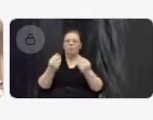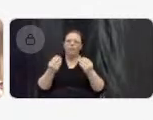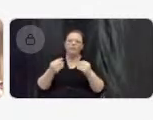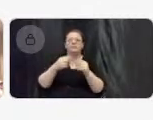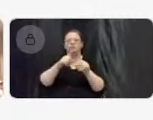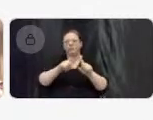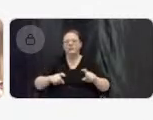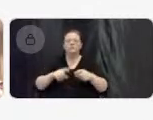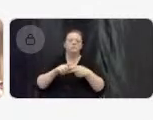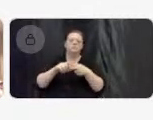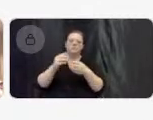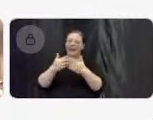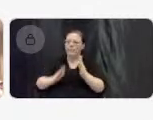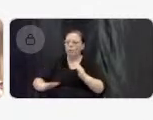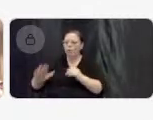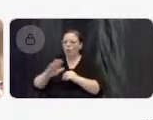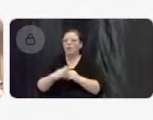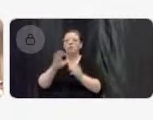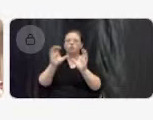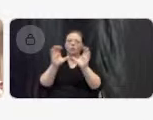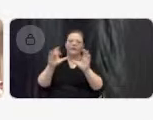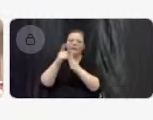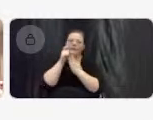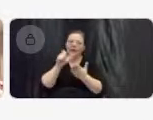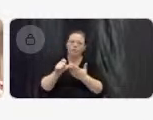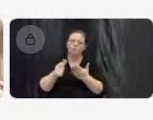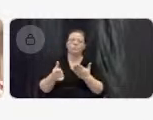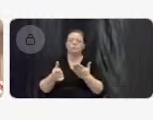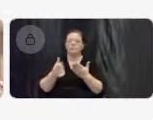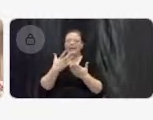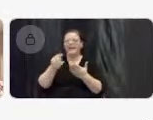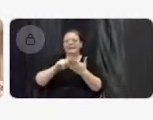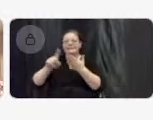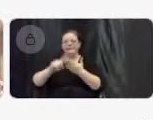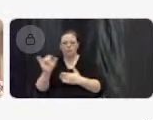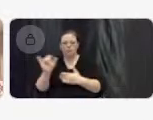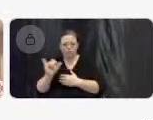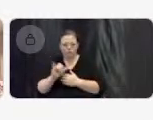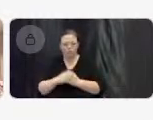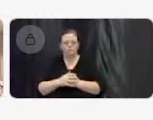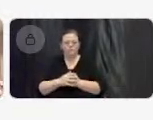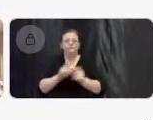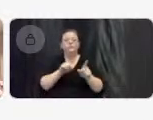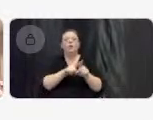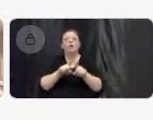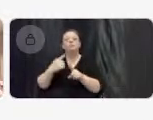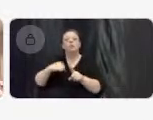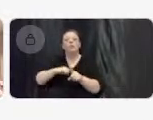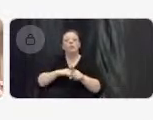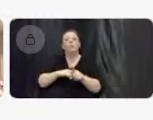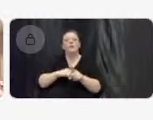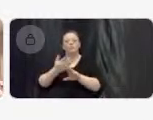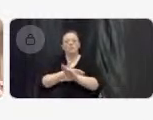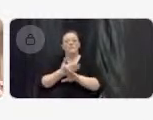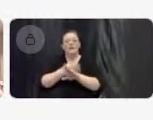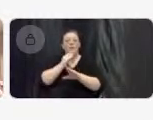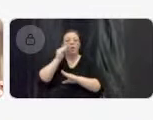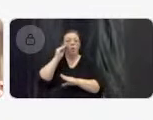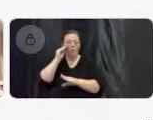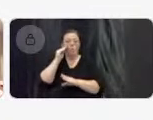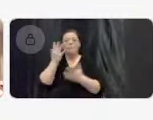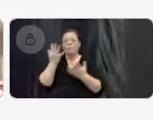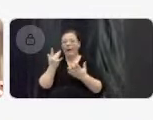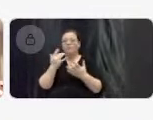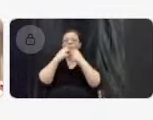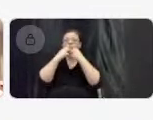neighborhood surveys, mailing certified letters, and inspections. We also renovated the home in a way that